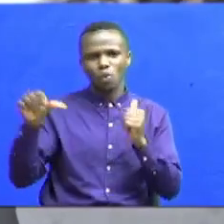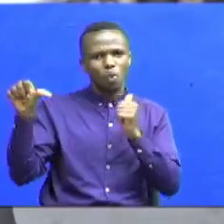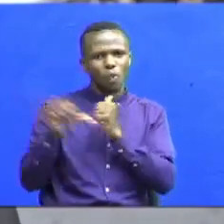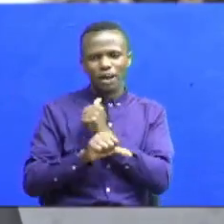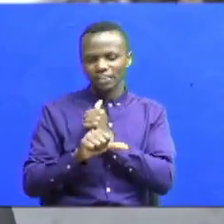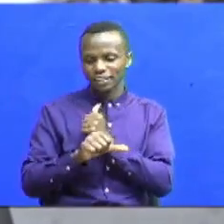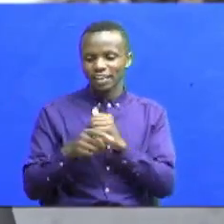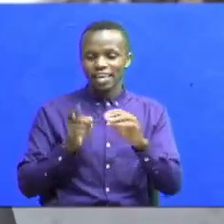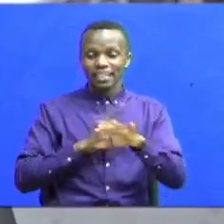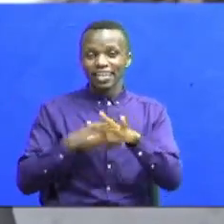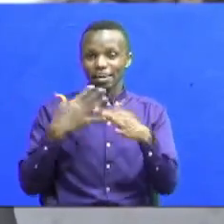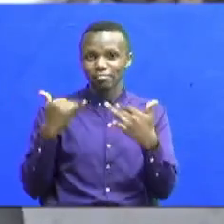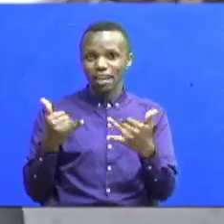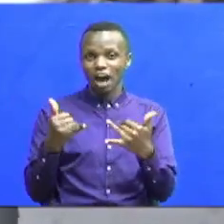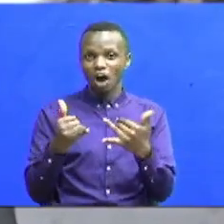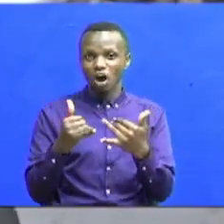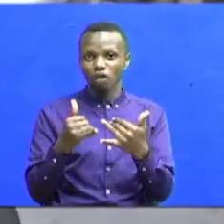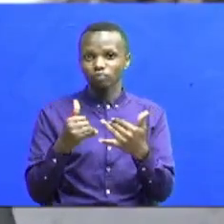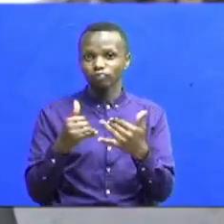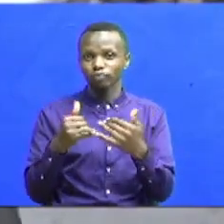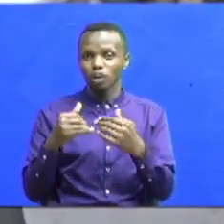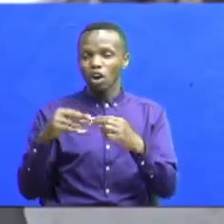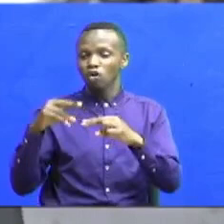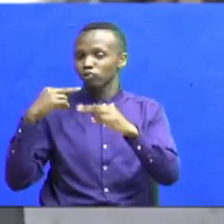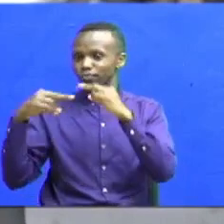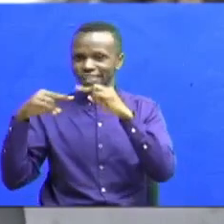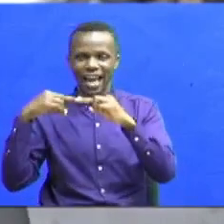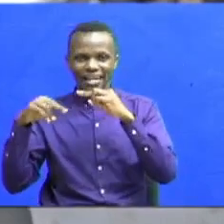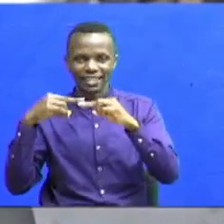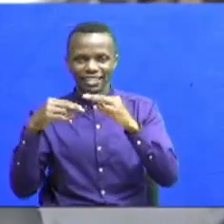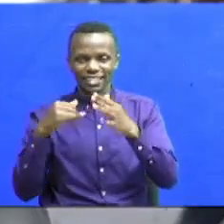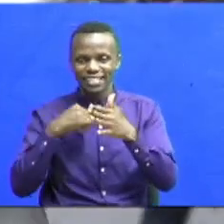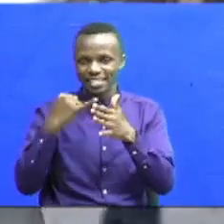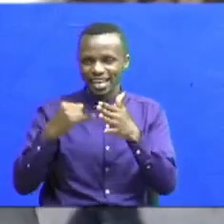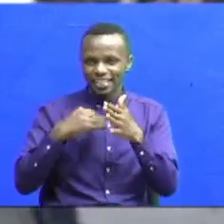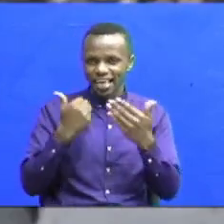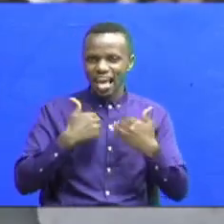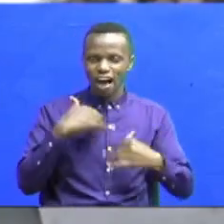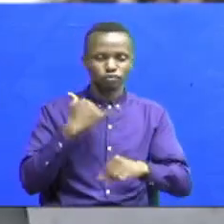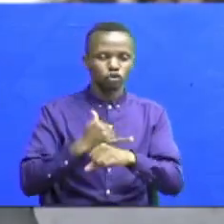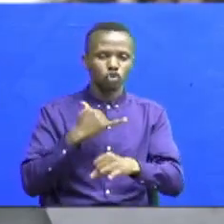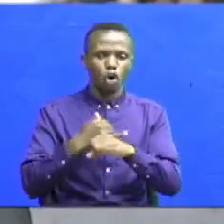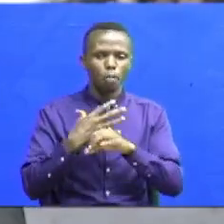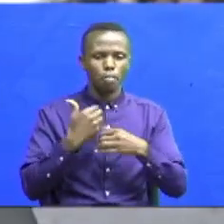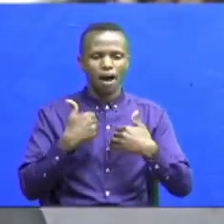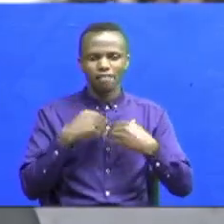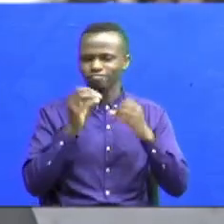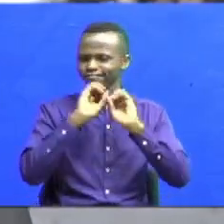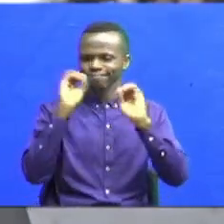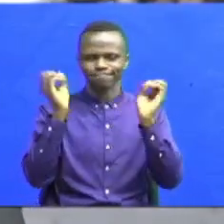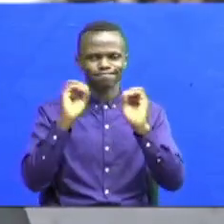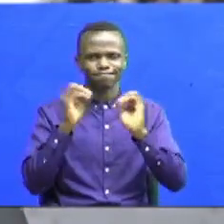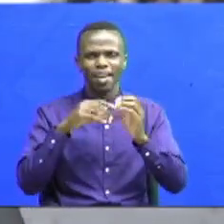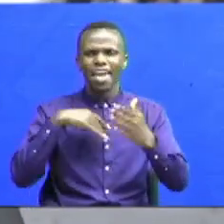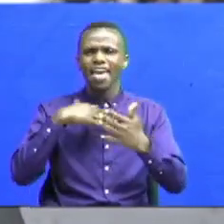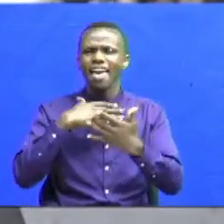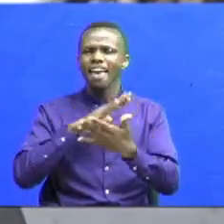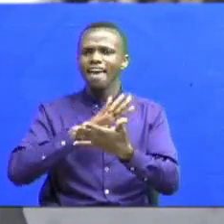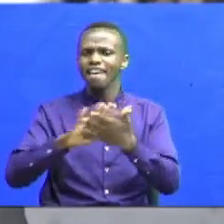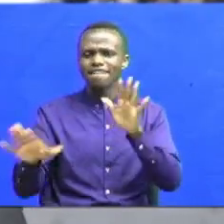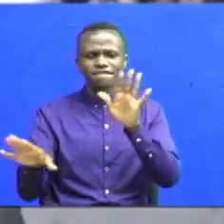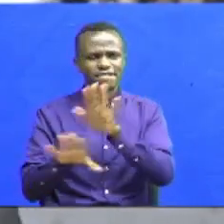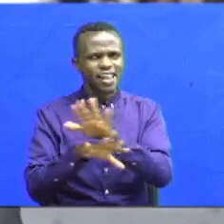as hospitality industry, hatuna kazi, kila kitu imesimama. Town